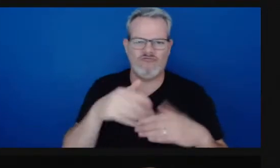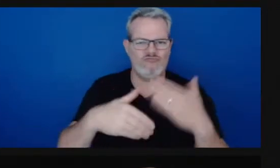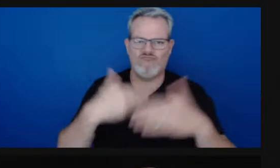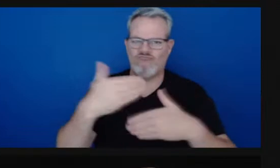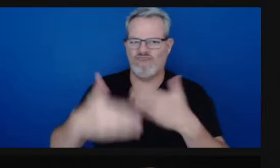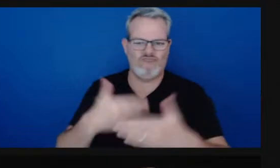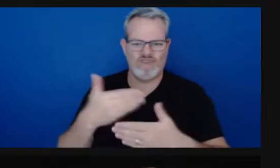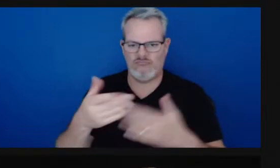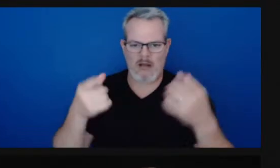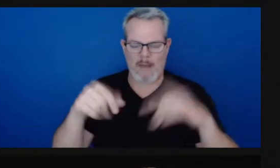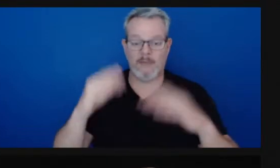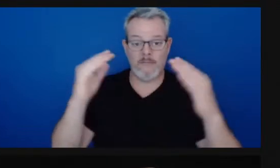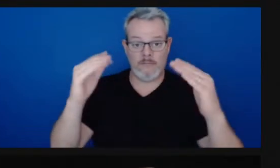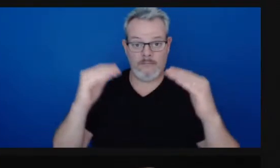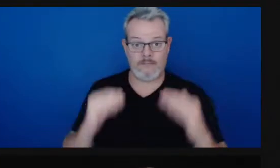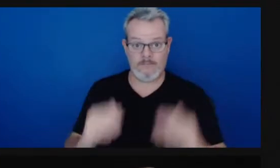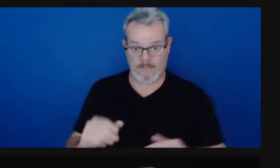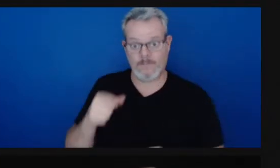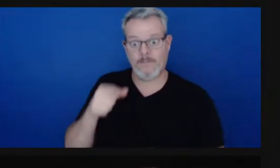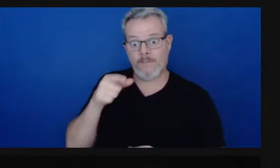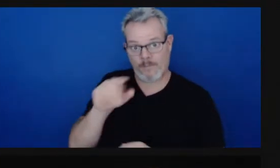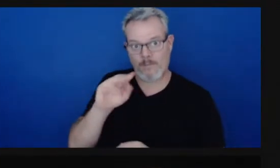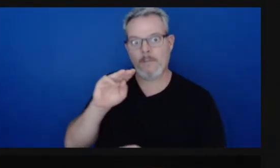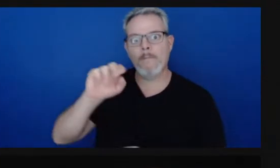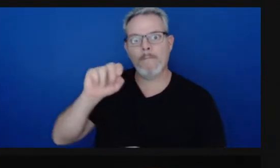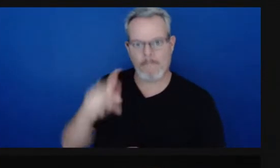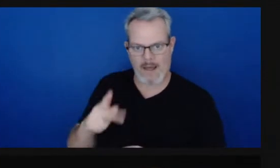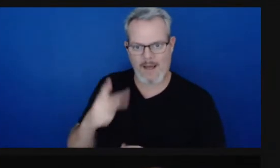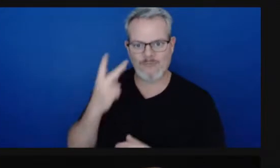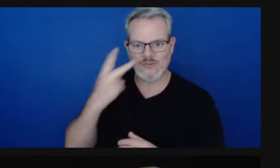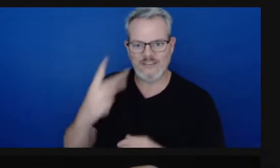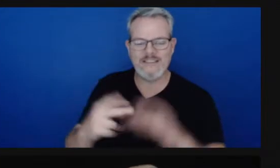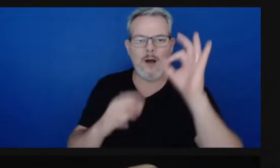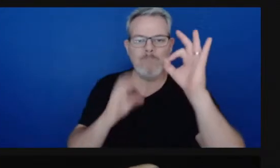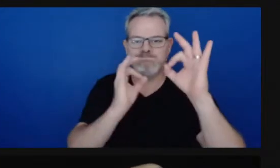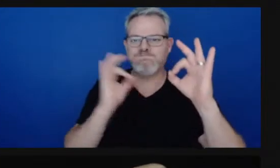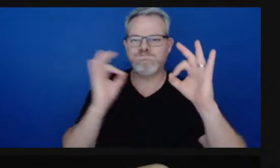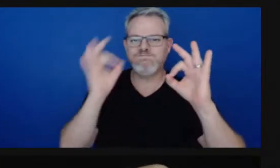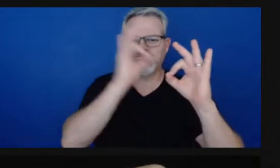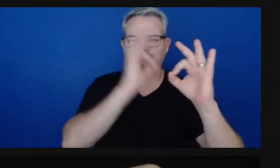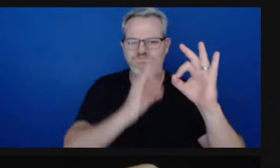And this is a map on which those plots are based that we saw earlier.